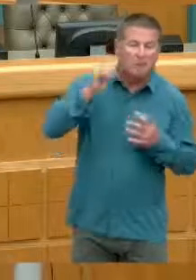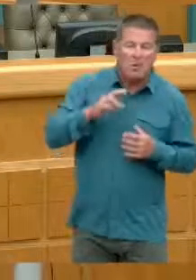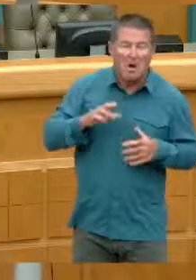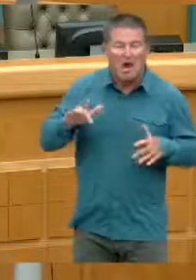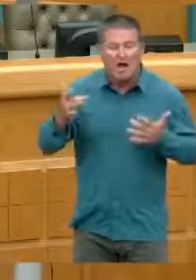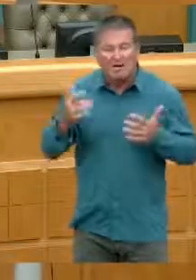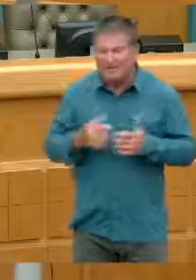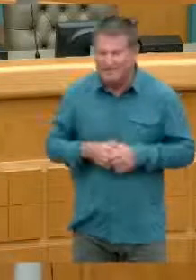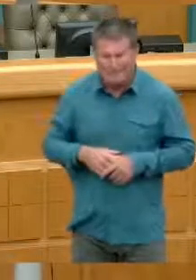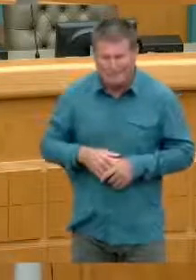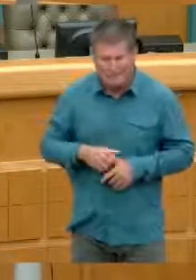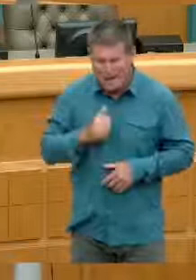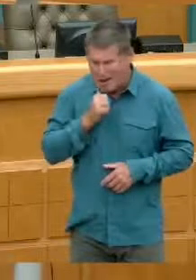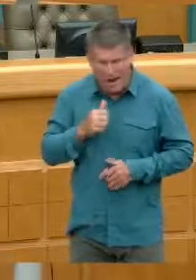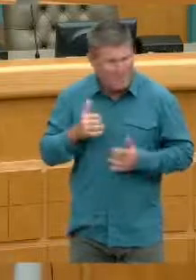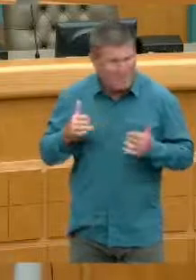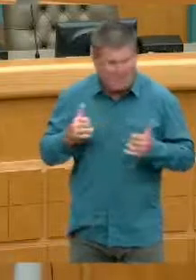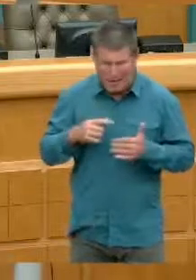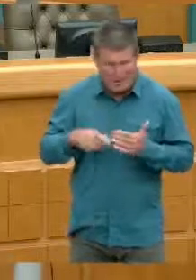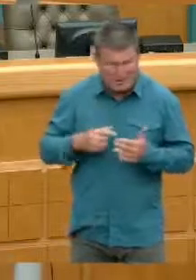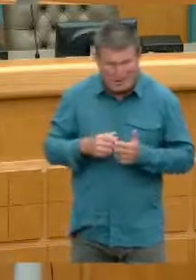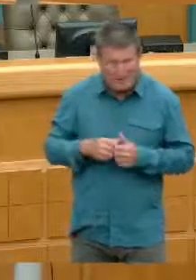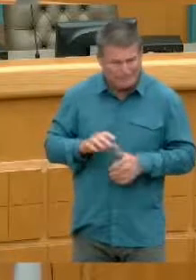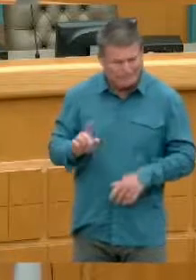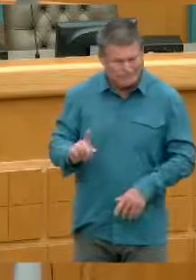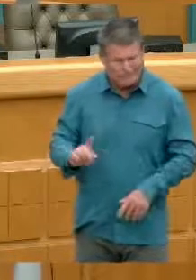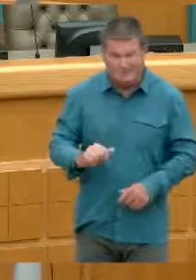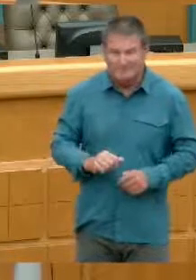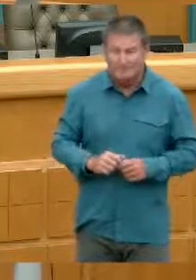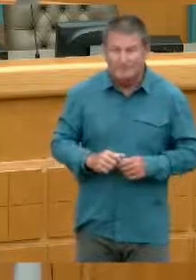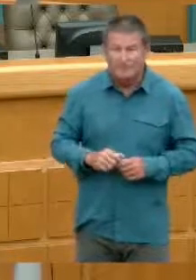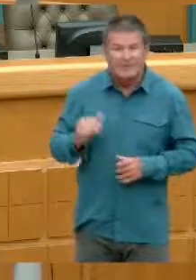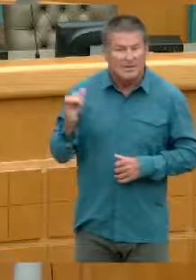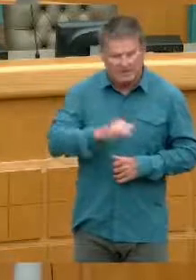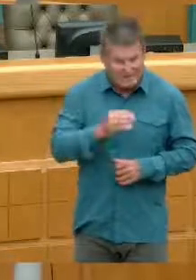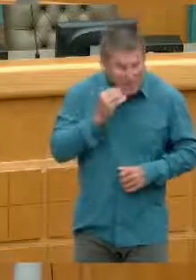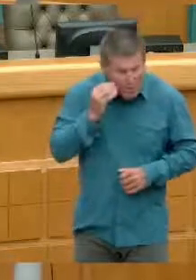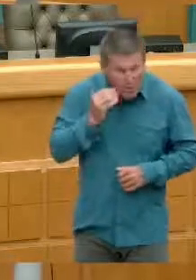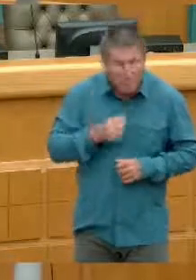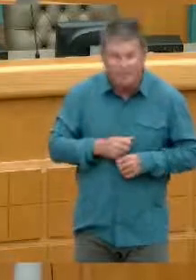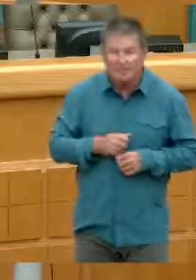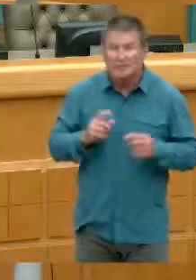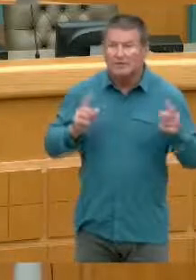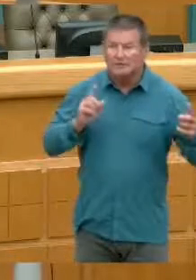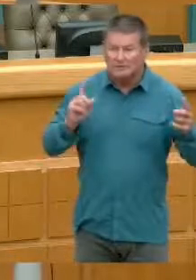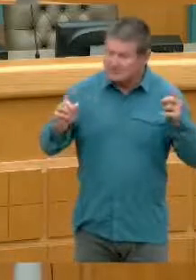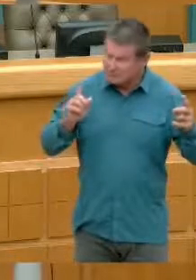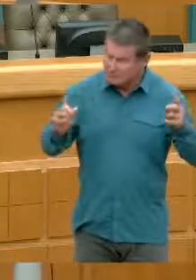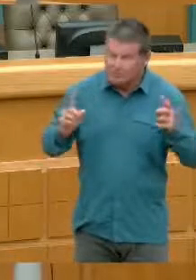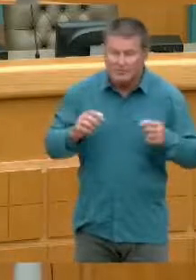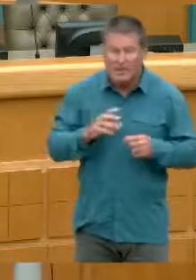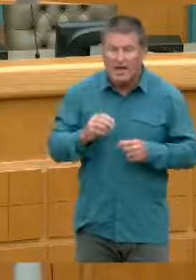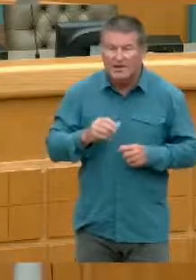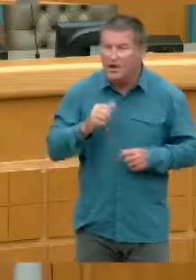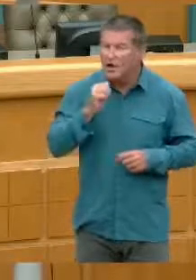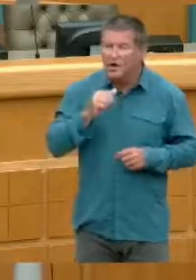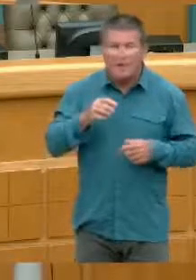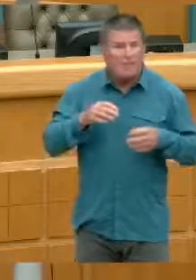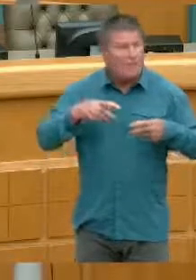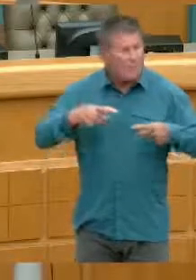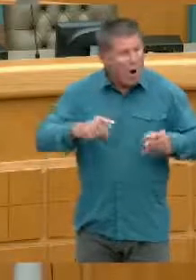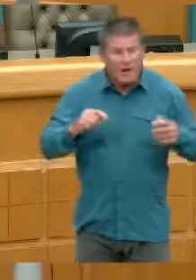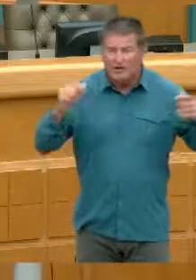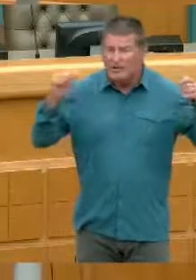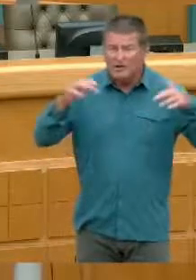transmit. Stay at home if you can so you don't increase your probability of contracting COVID-19. Postpone social gatherings if you